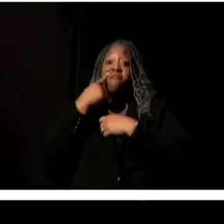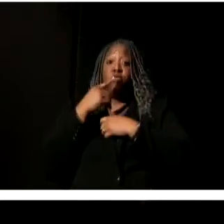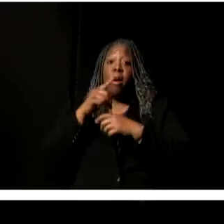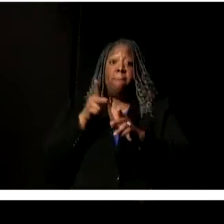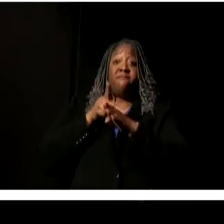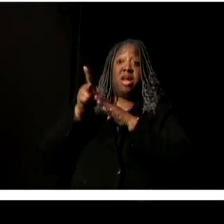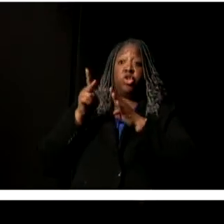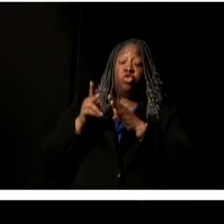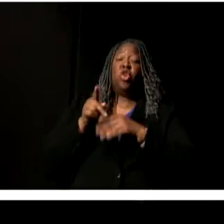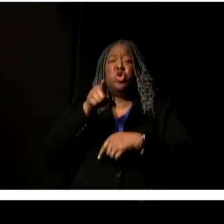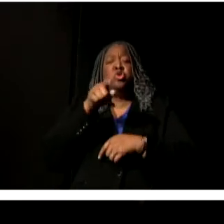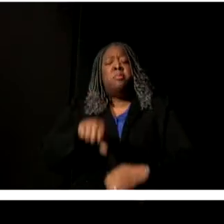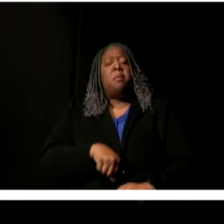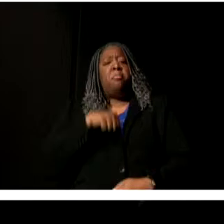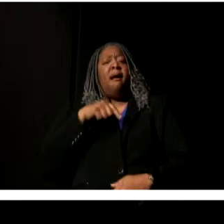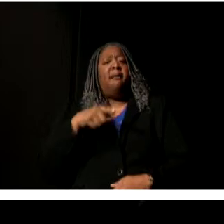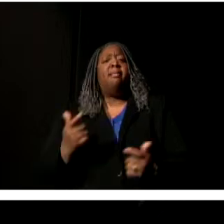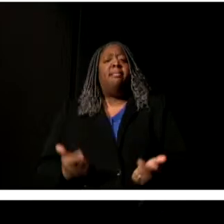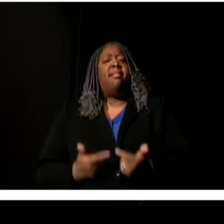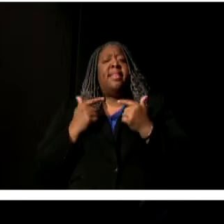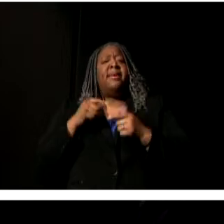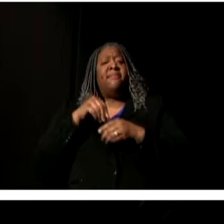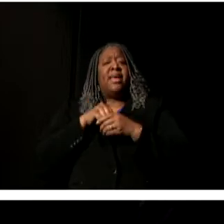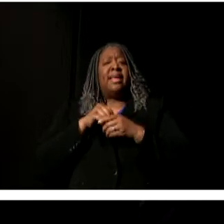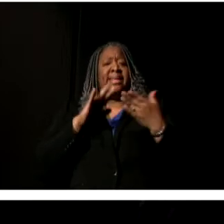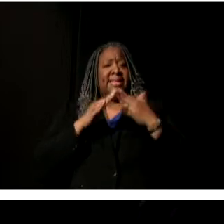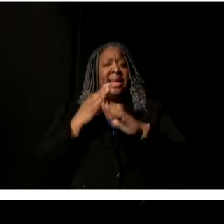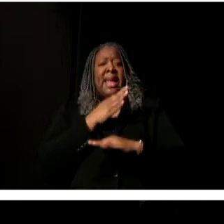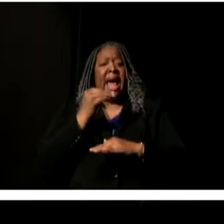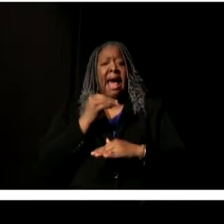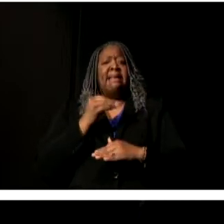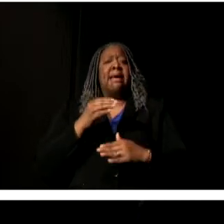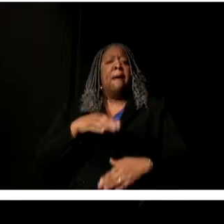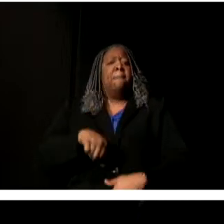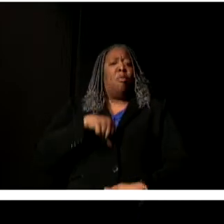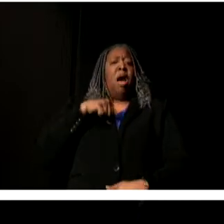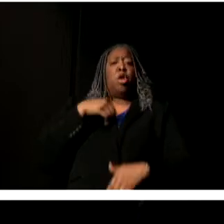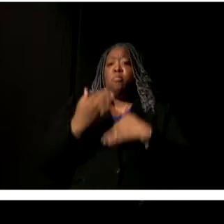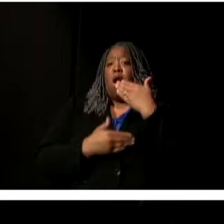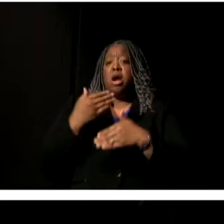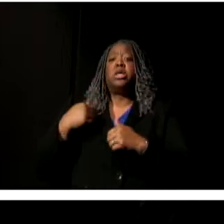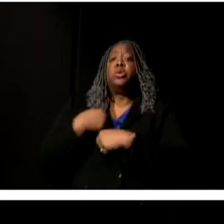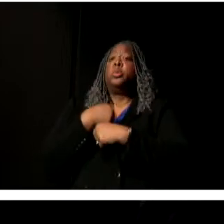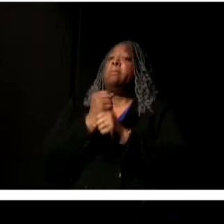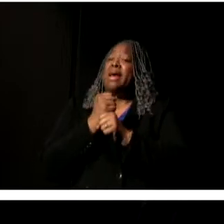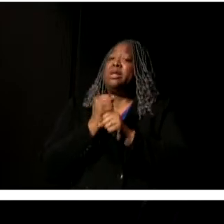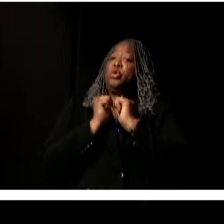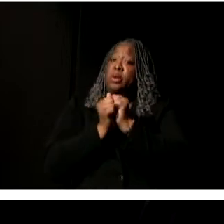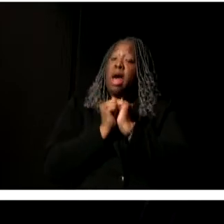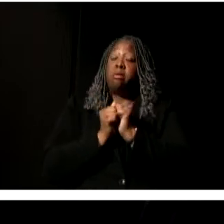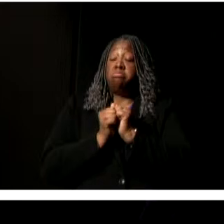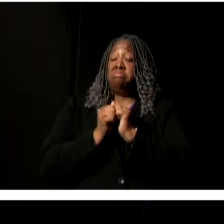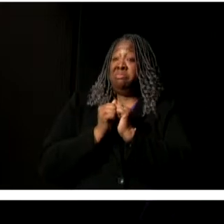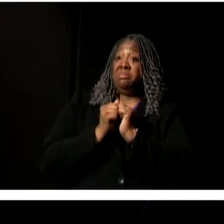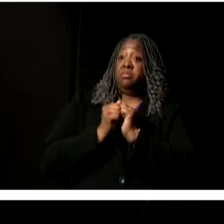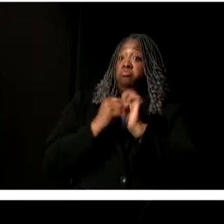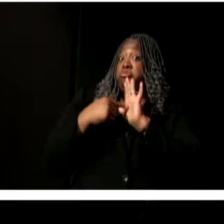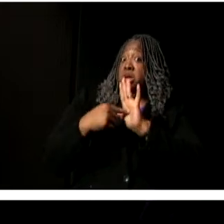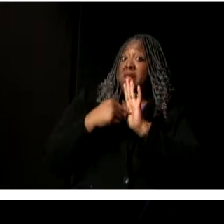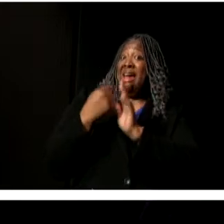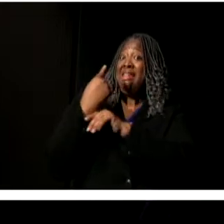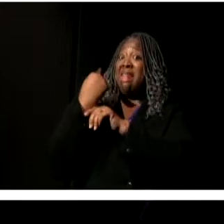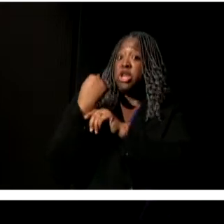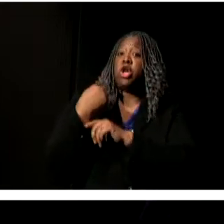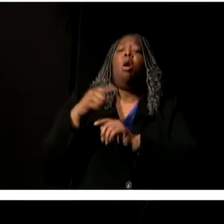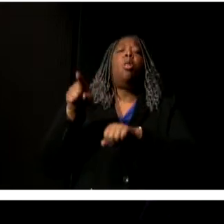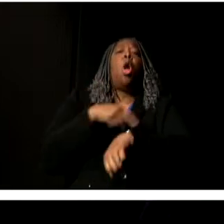live in this great city and be excited about the progress we are making together. For instance, just last year,